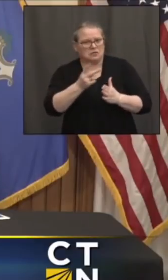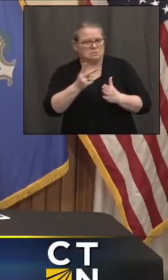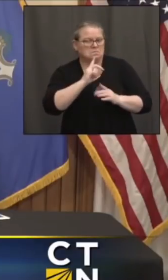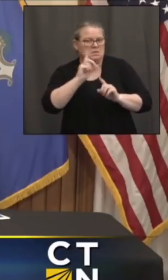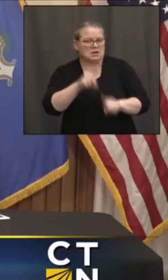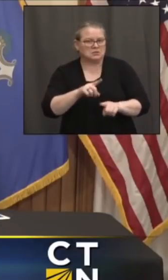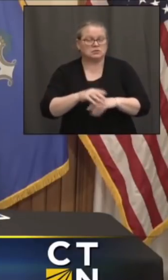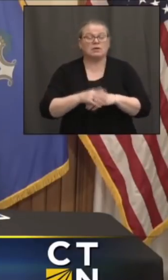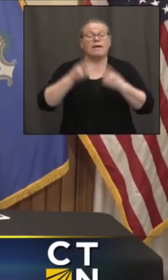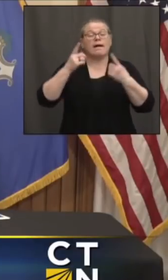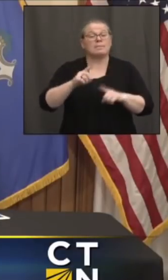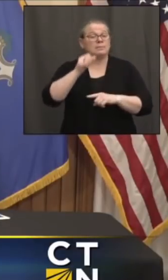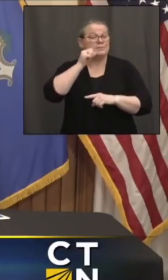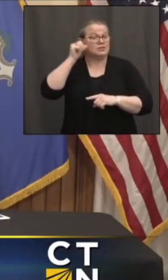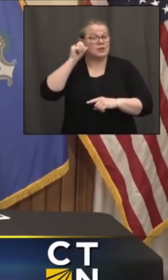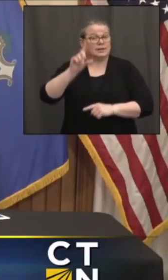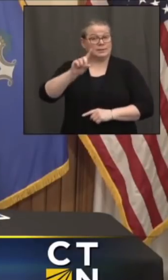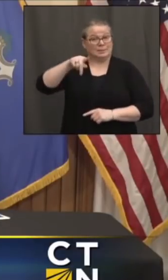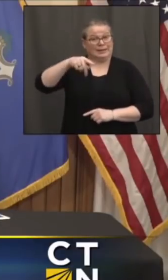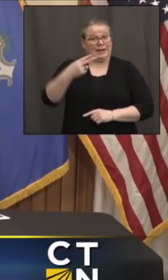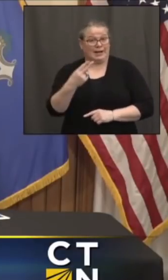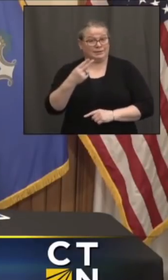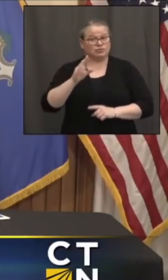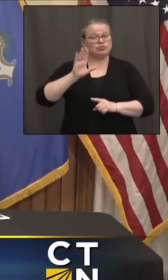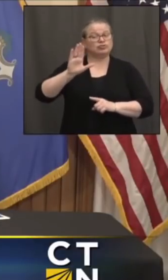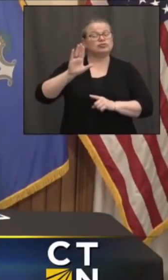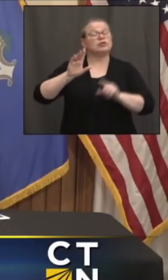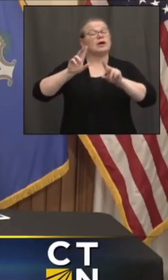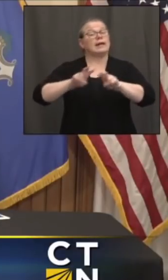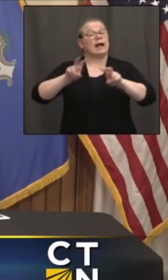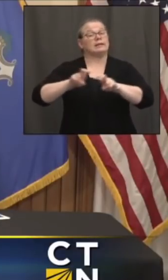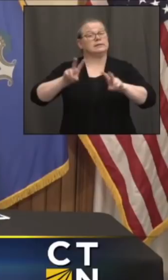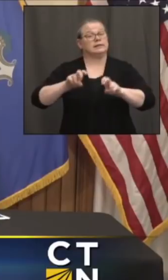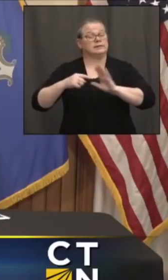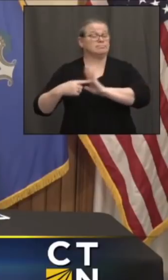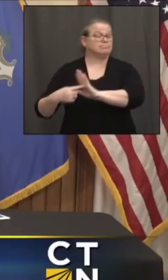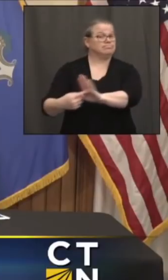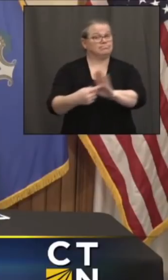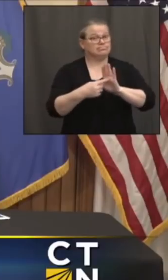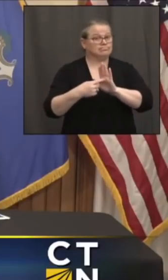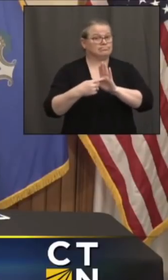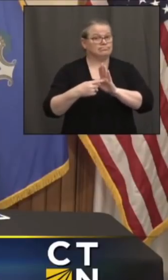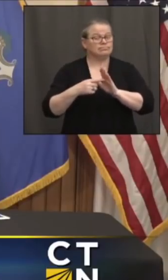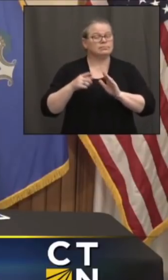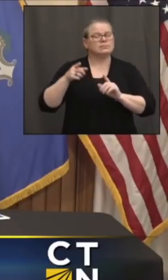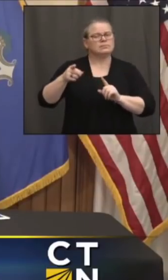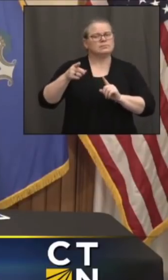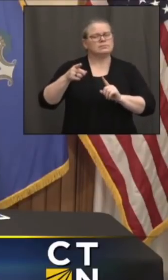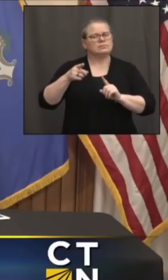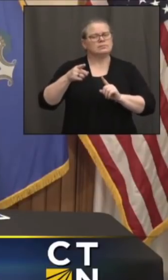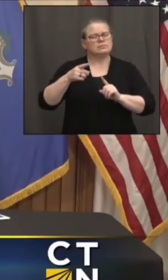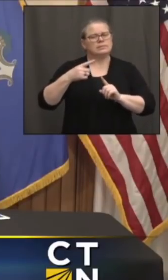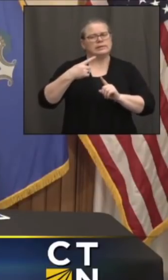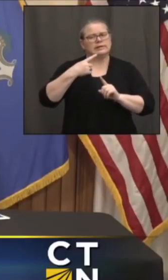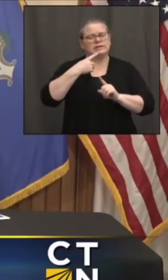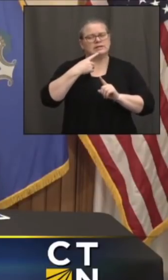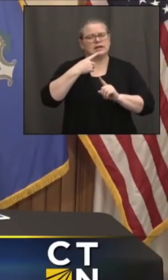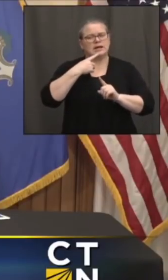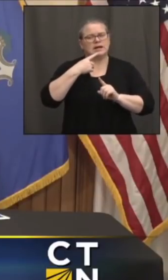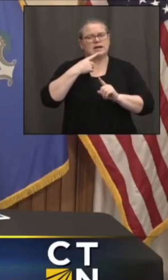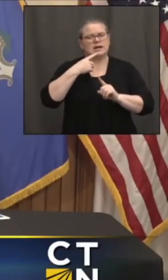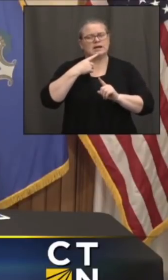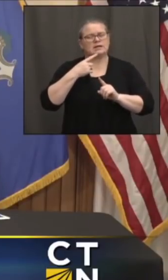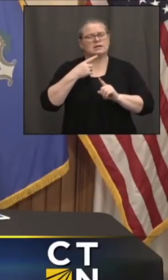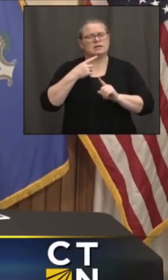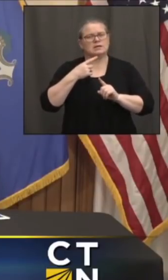was released yesterday stated that this was not going to be information that